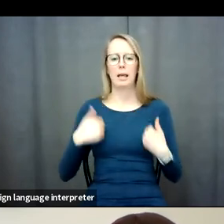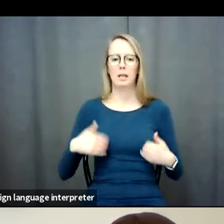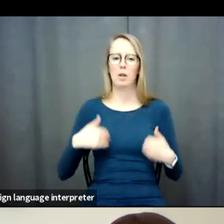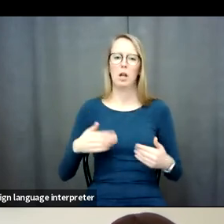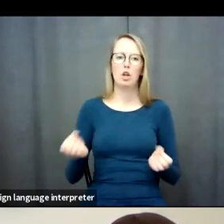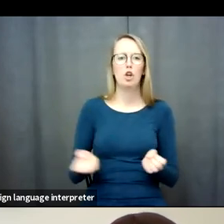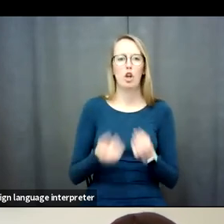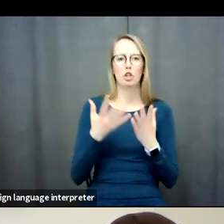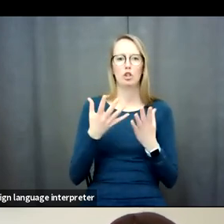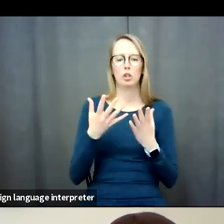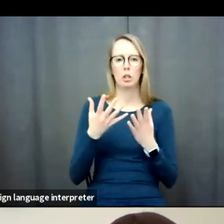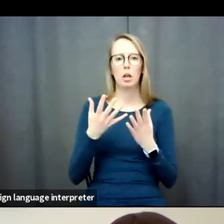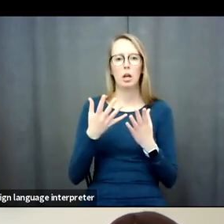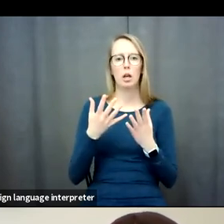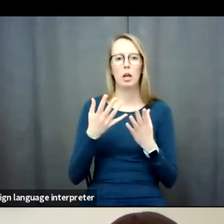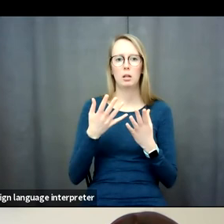to increase